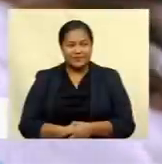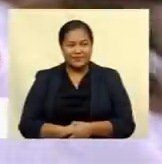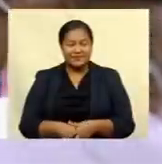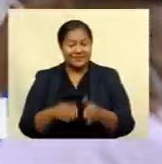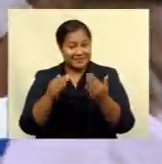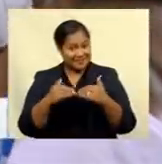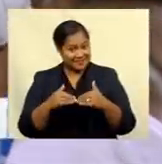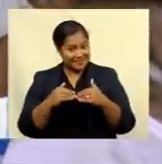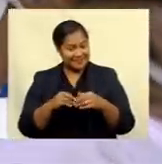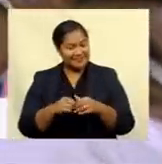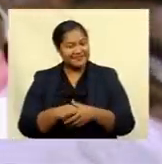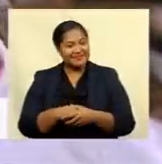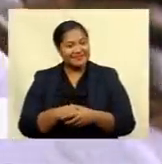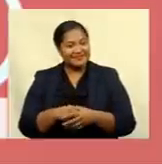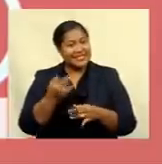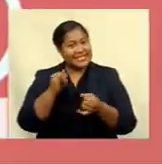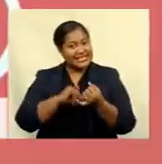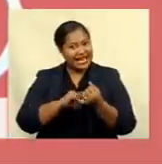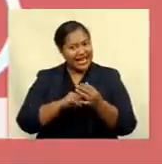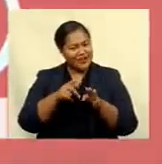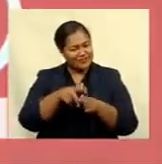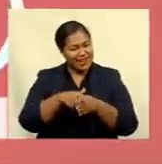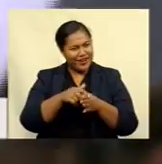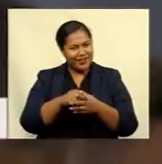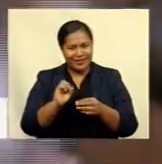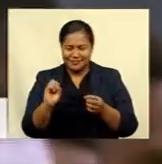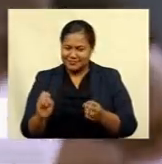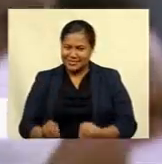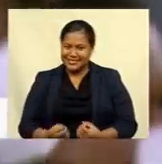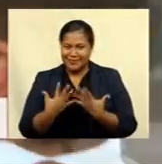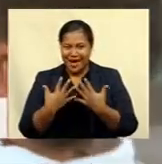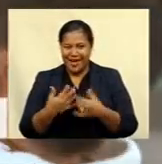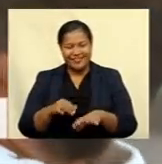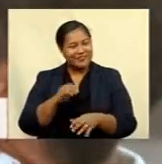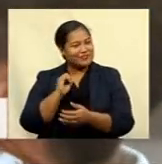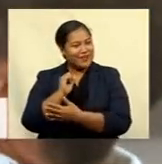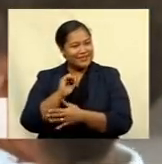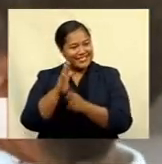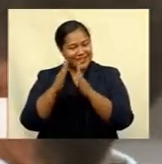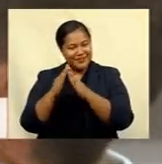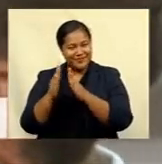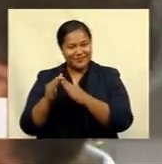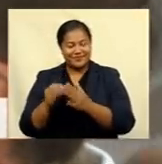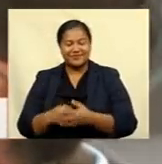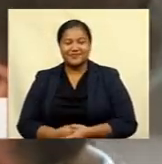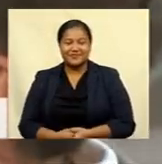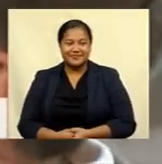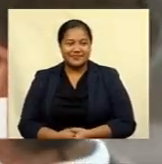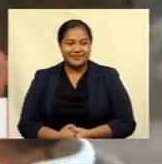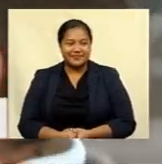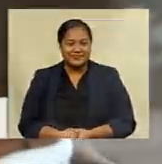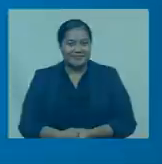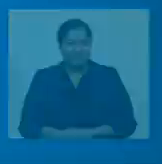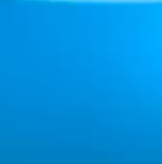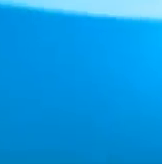Coming up after the break, a son of Naronga inspires Rugby Town. Stay with us.